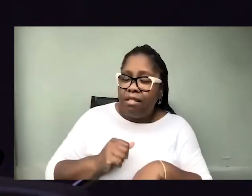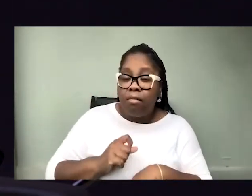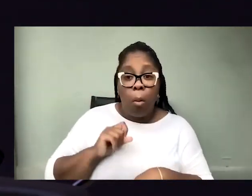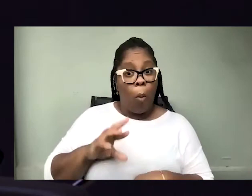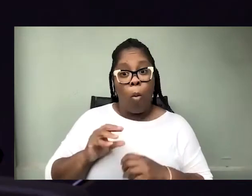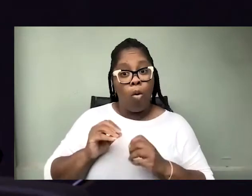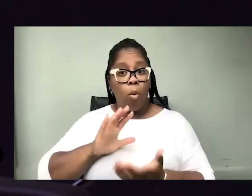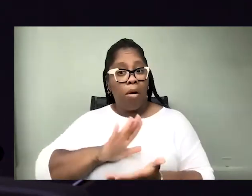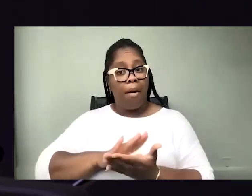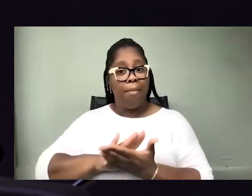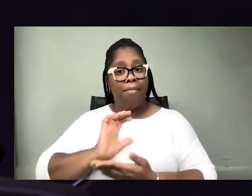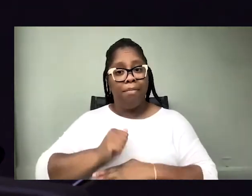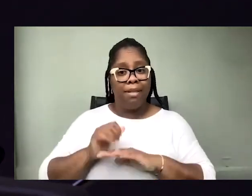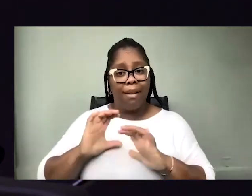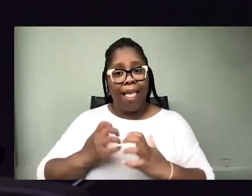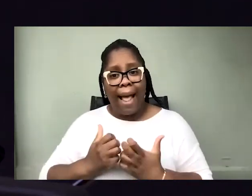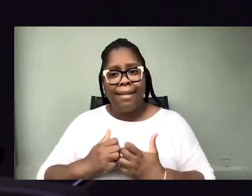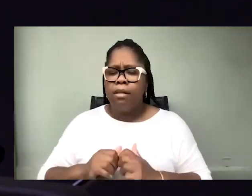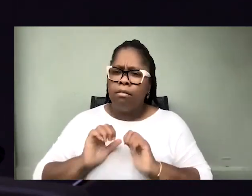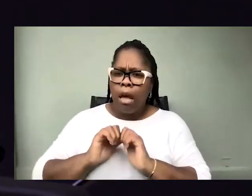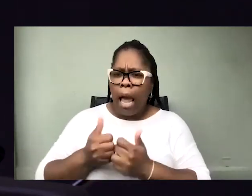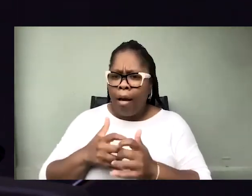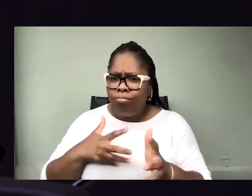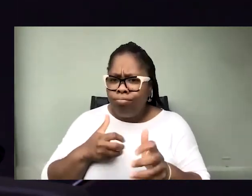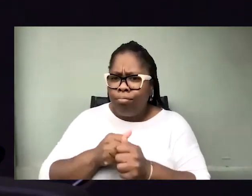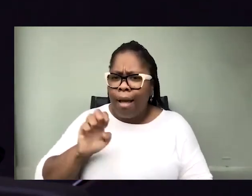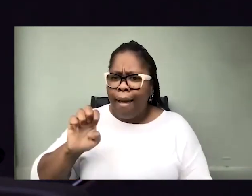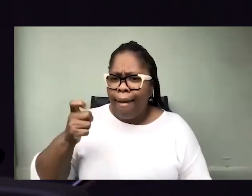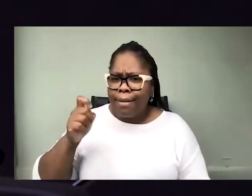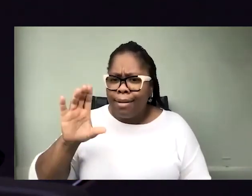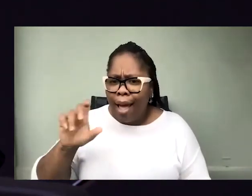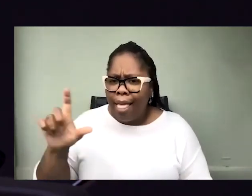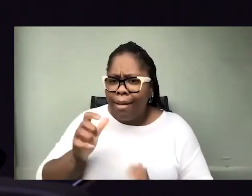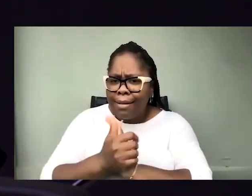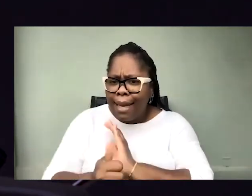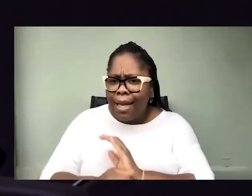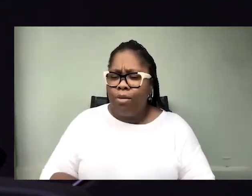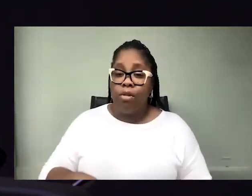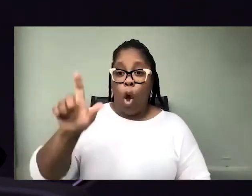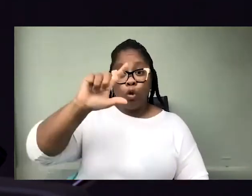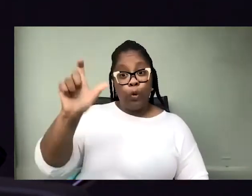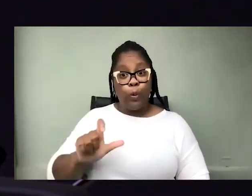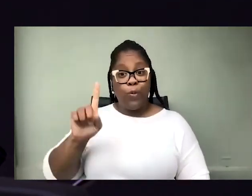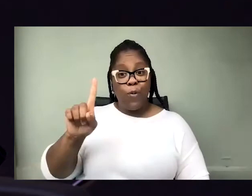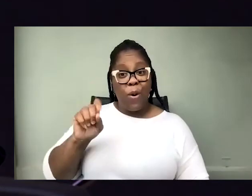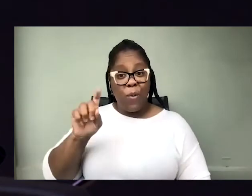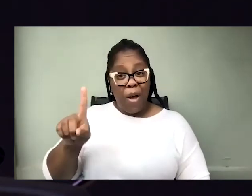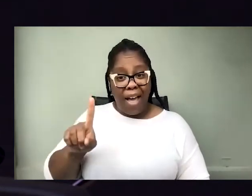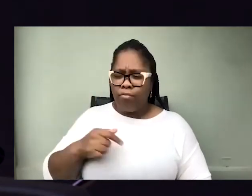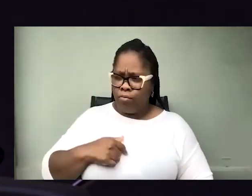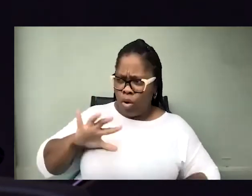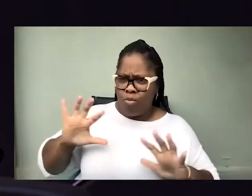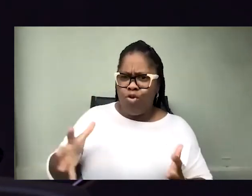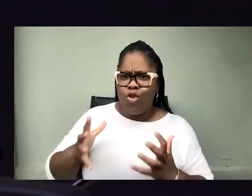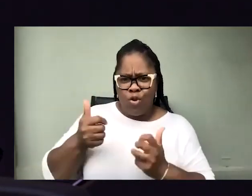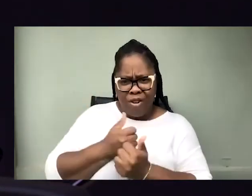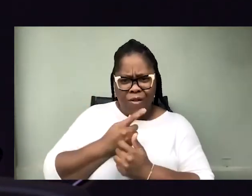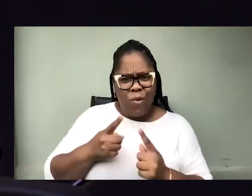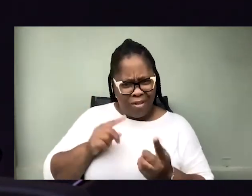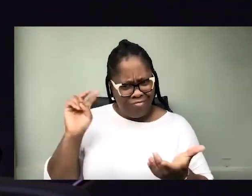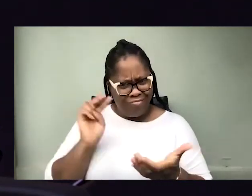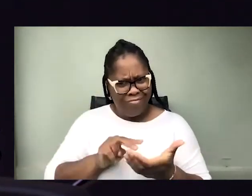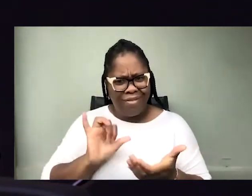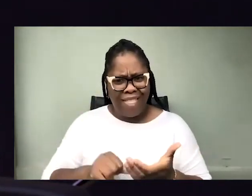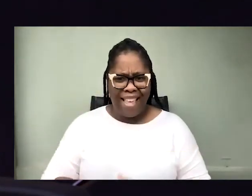academic-based classes like how to brush up on your Excel skills or Zoom 101. So I encourage everyone to take a look at that.